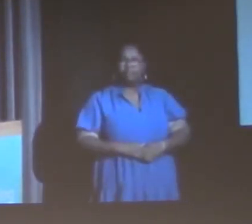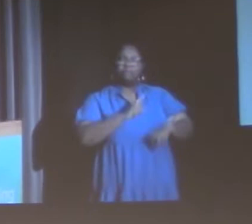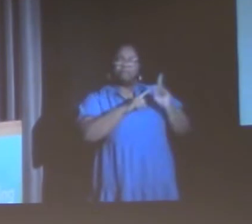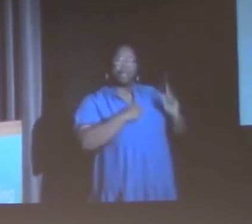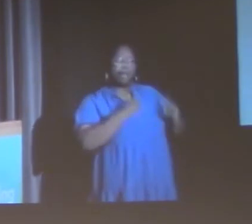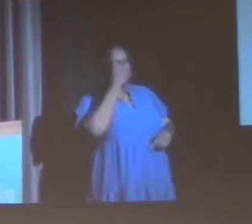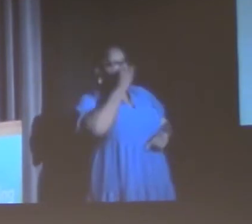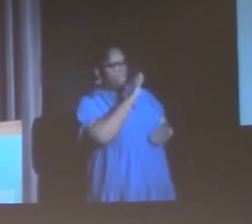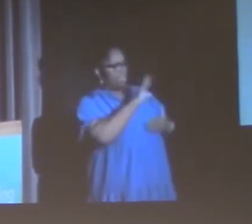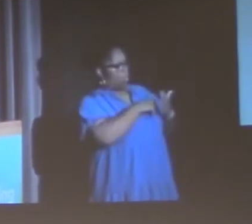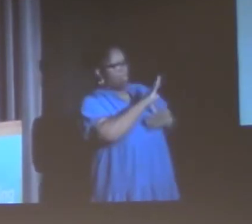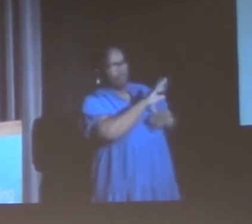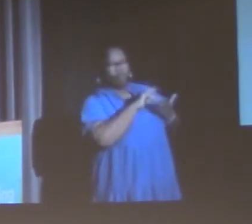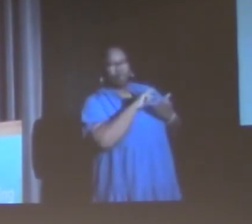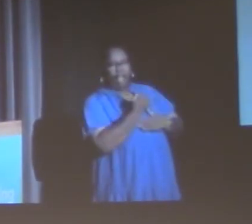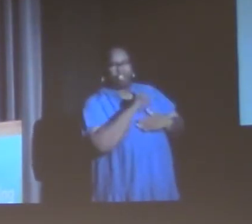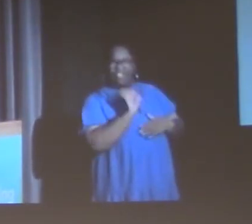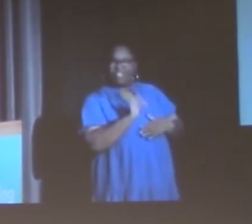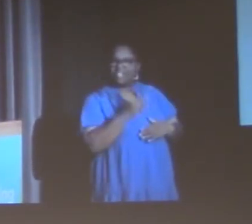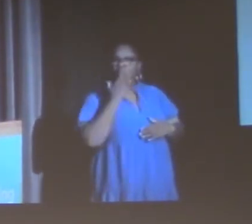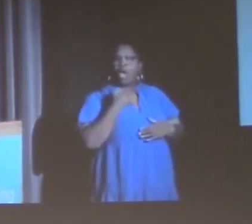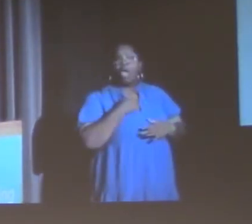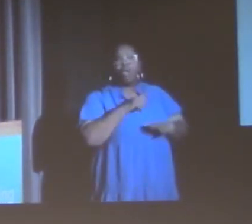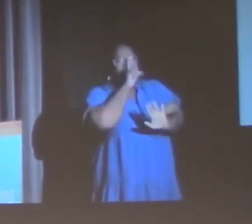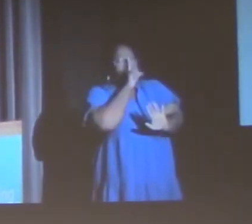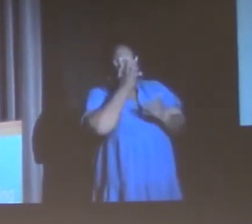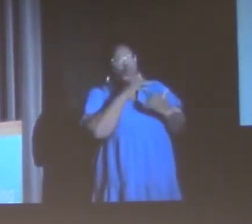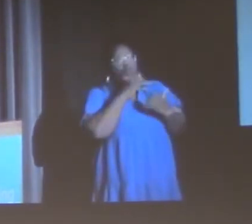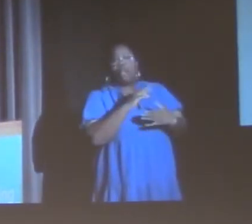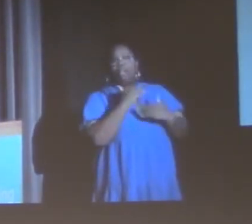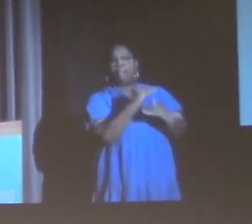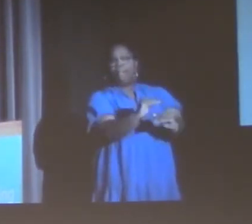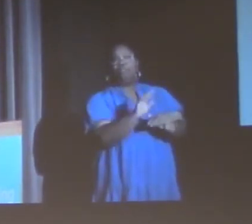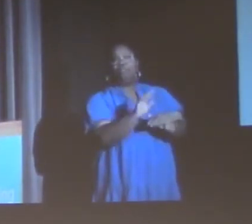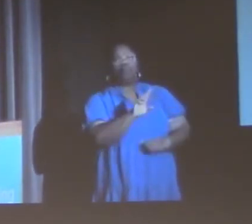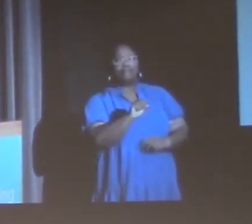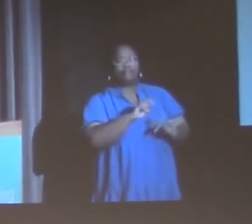that's why I also don't want to frame it as a US issue, in all of your projects there is that